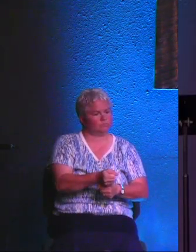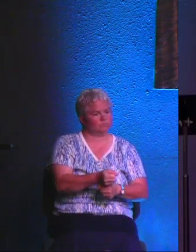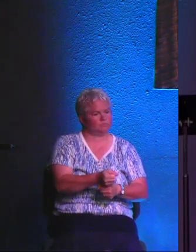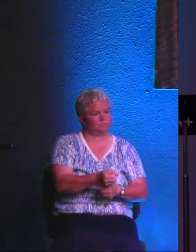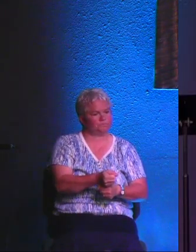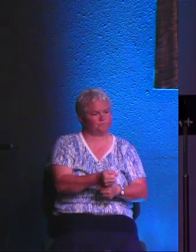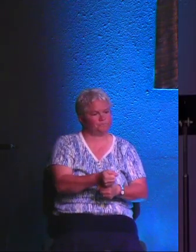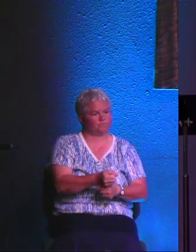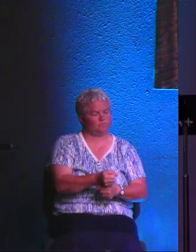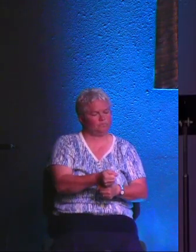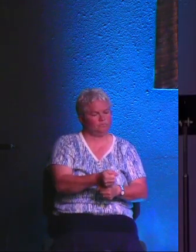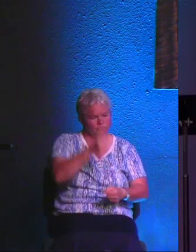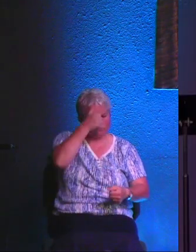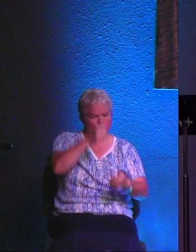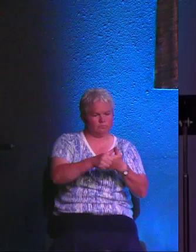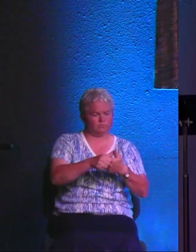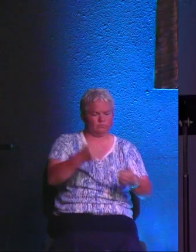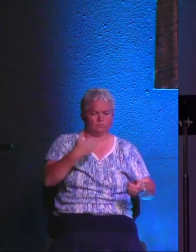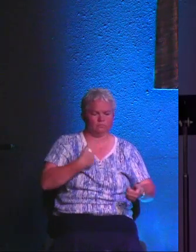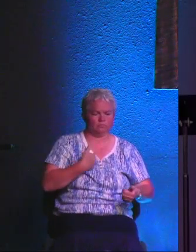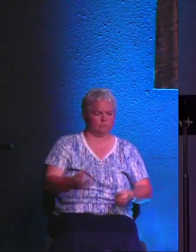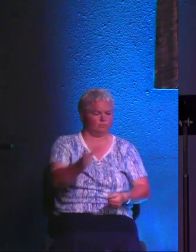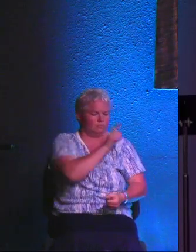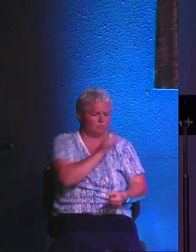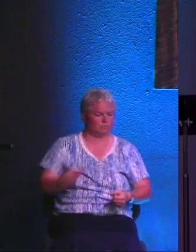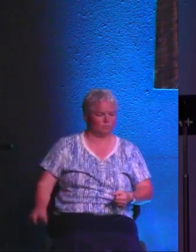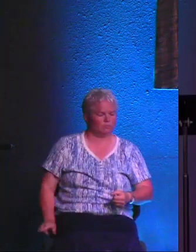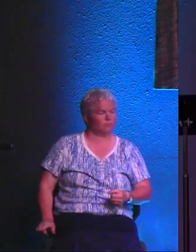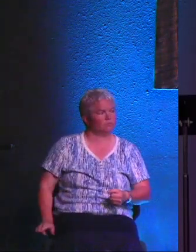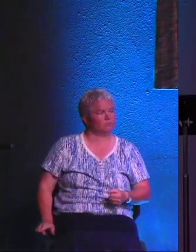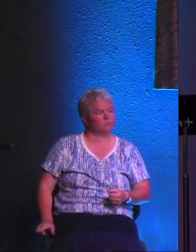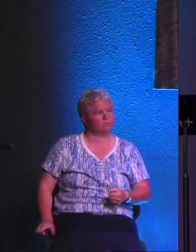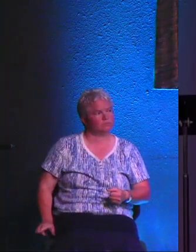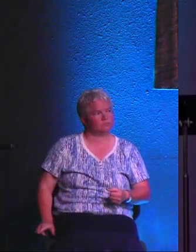This is so good. Remember me, O Lord.